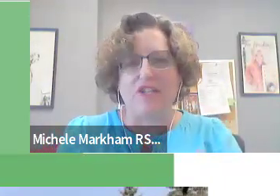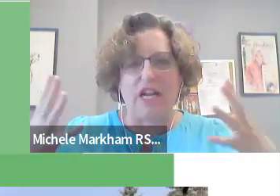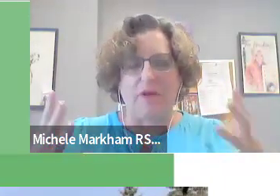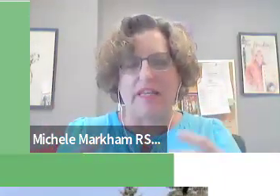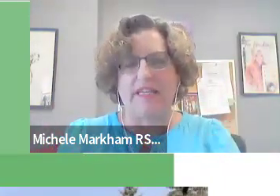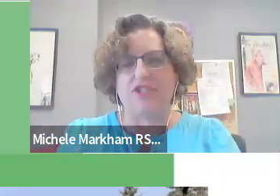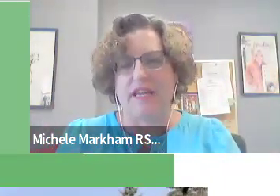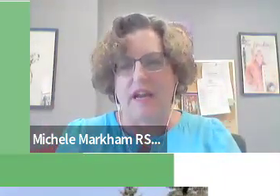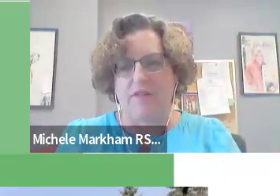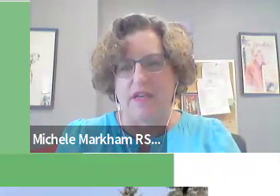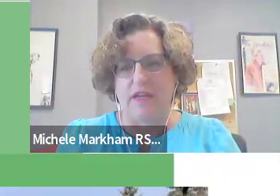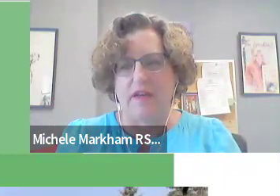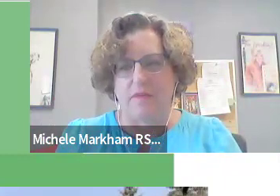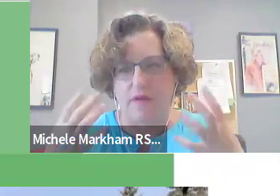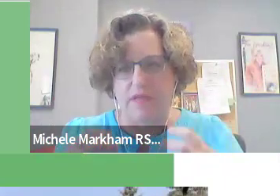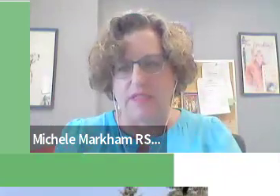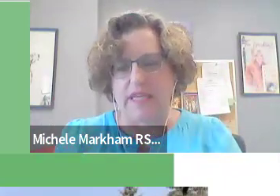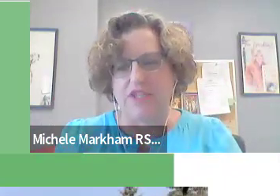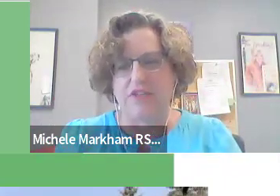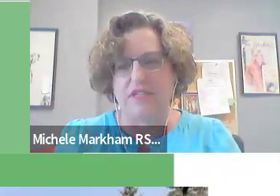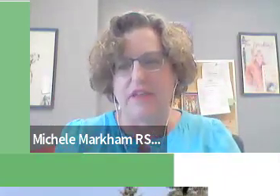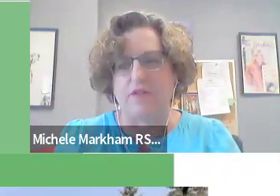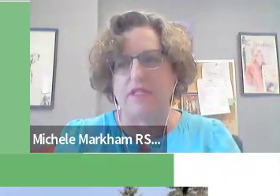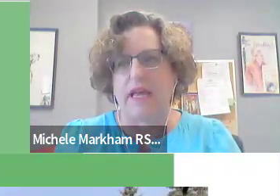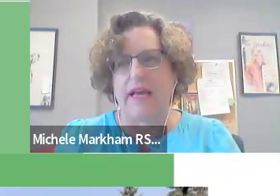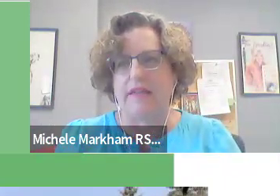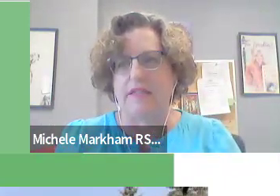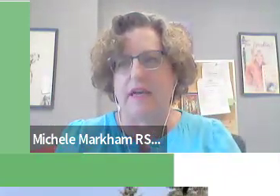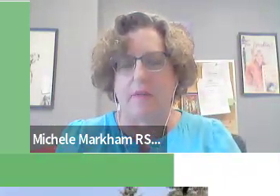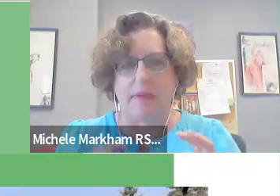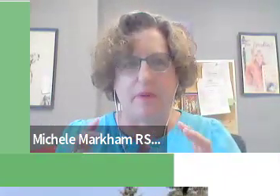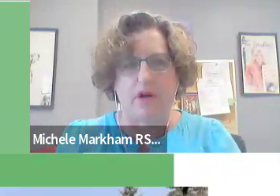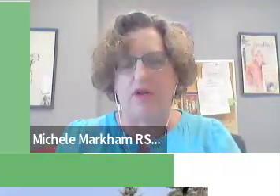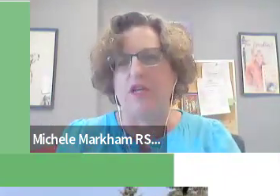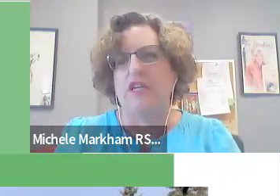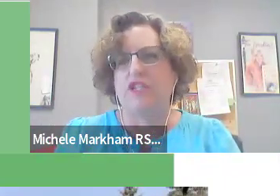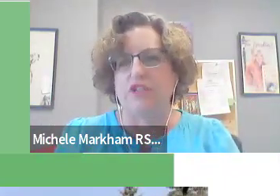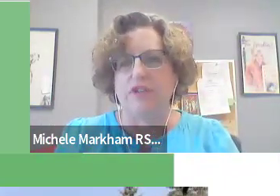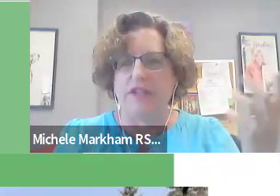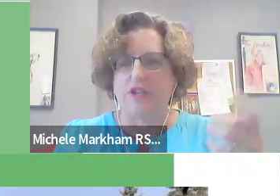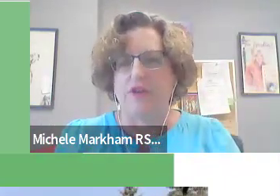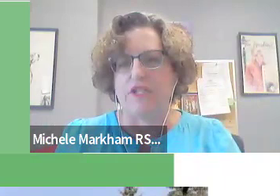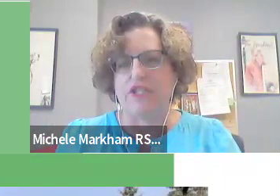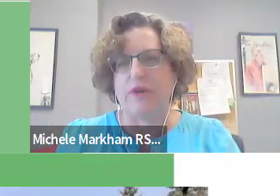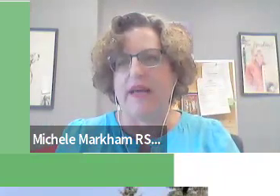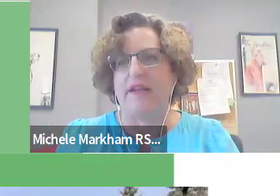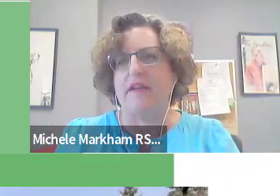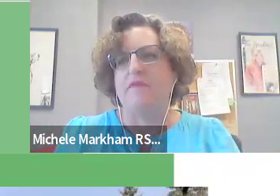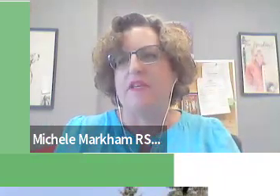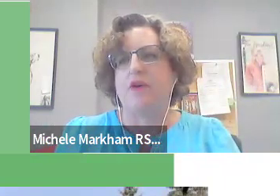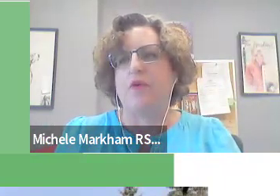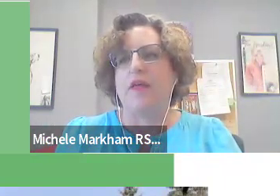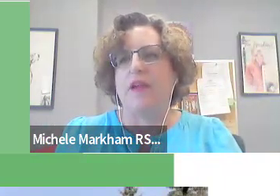So I'm going to talk about the history of the Sage Senior Safe House and a bit about our shelter, and then turn it over to